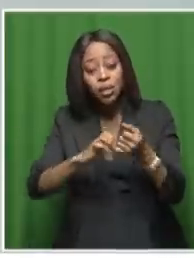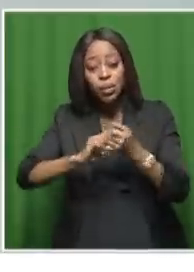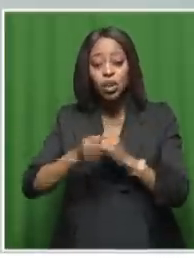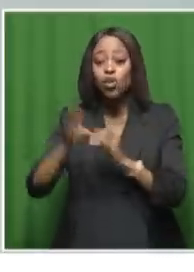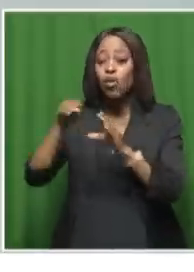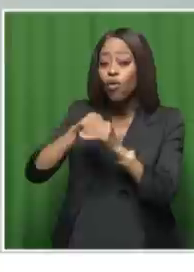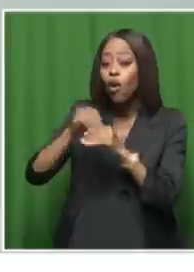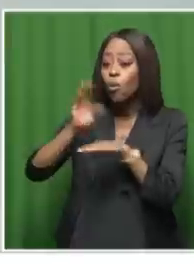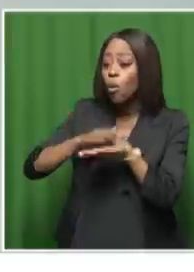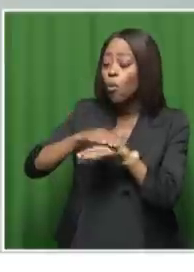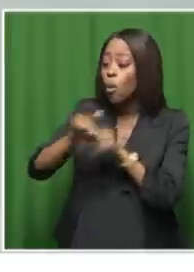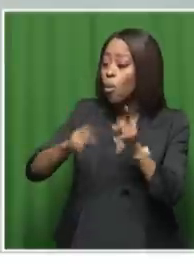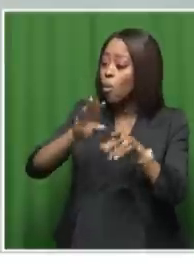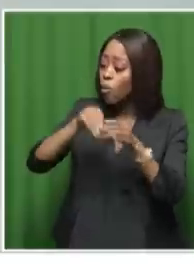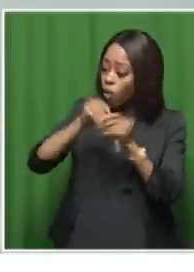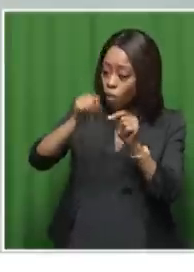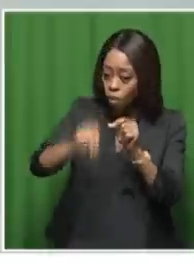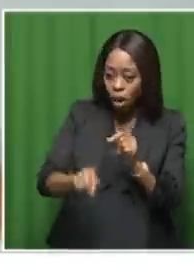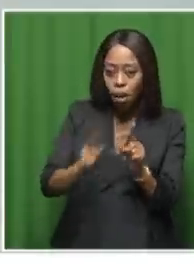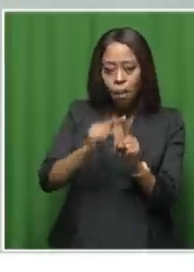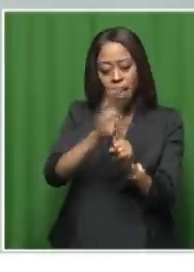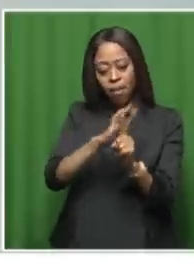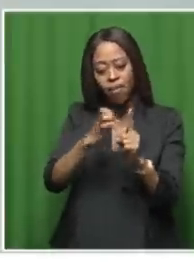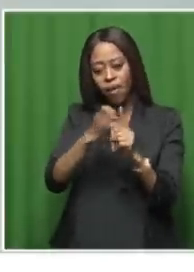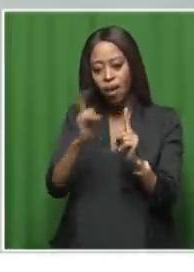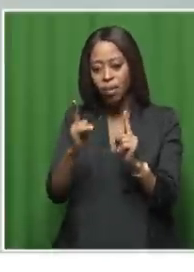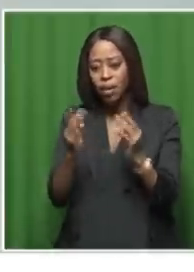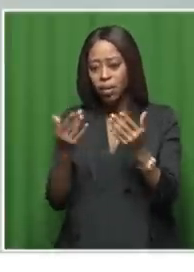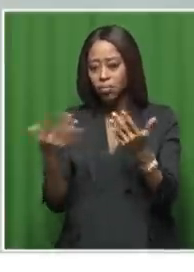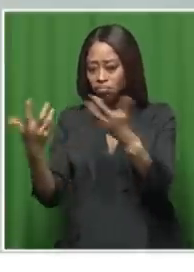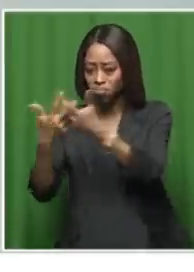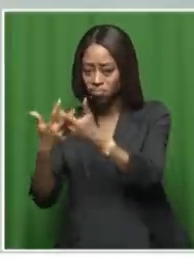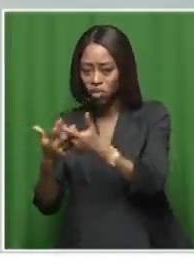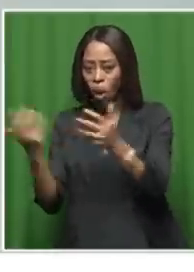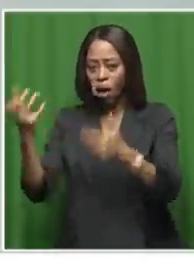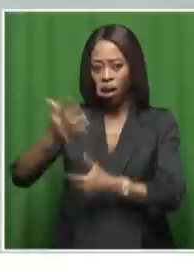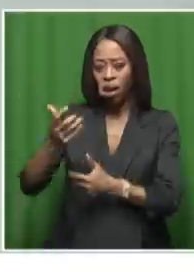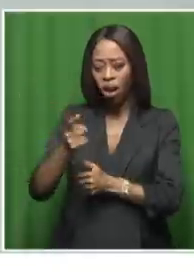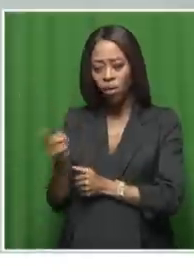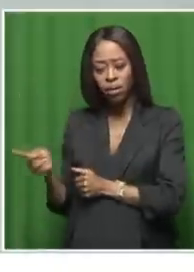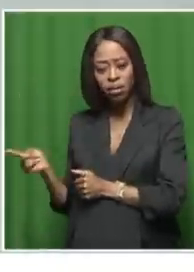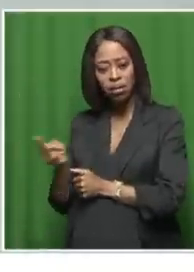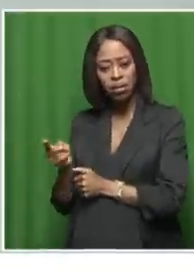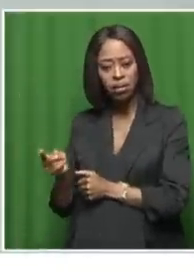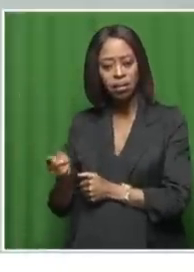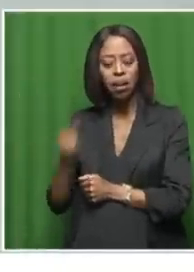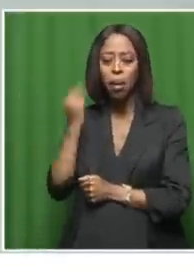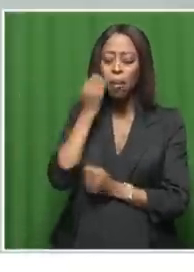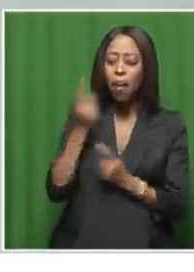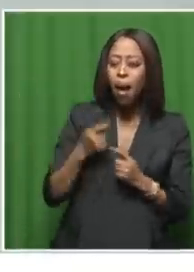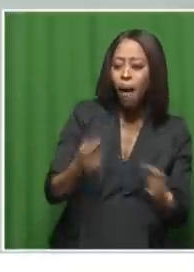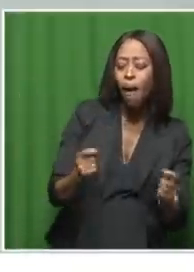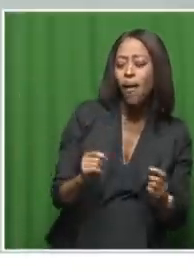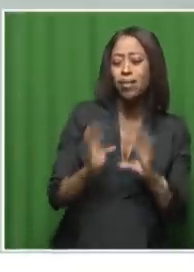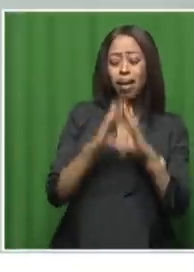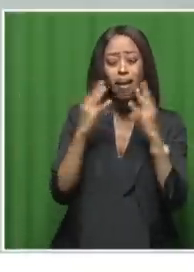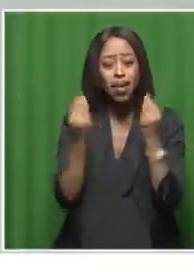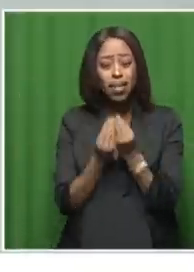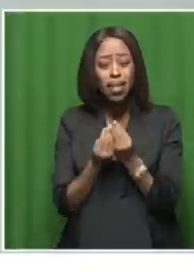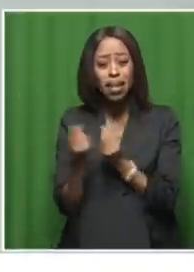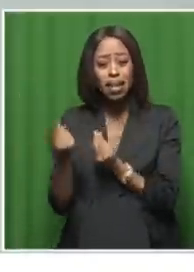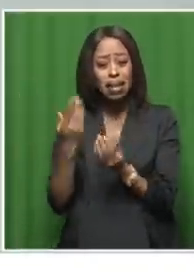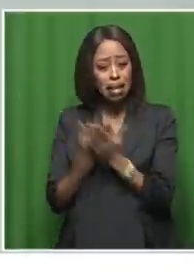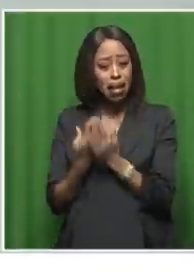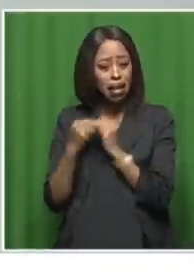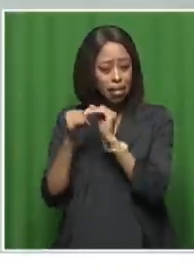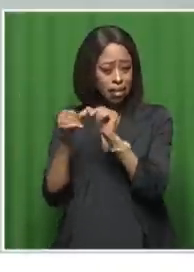others to come to the platform? But is the environment conducive? When we talk about the bank costs and everything, are they able to